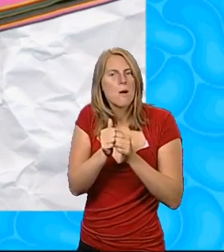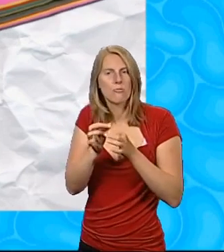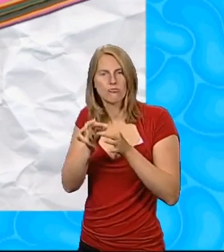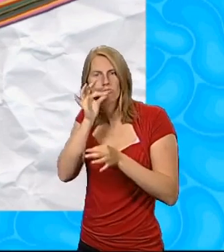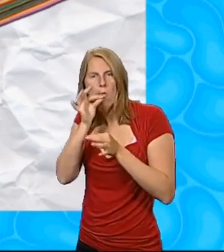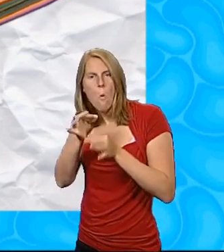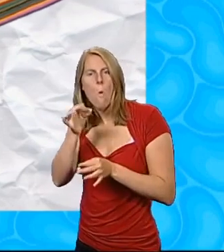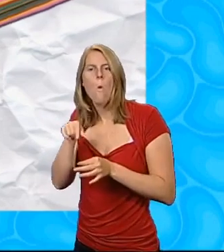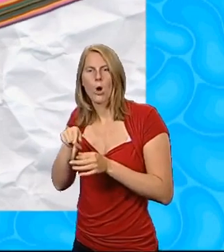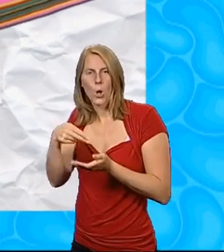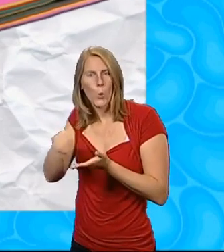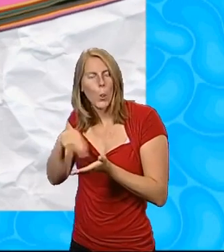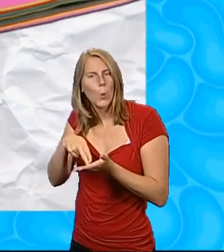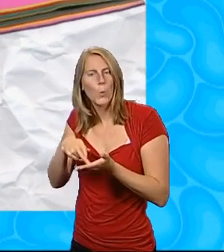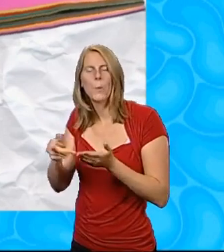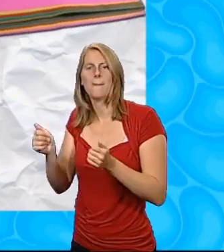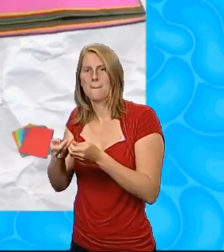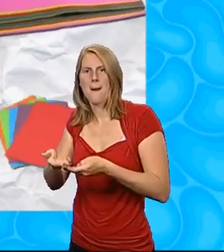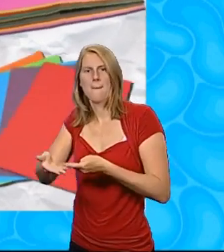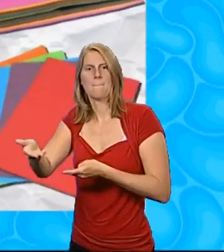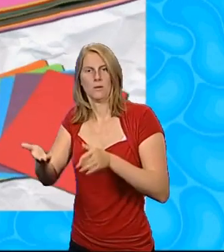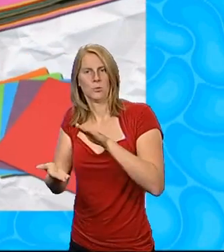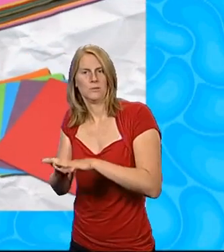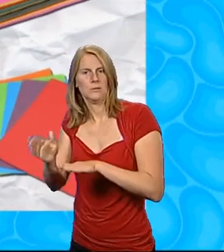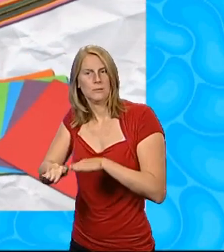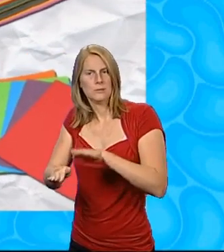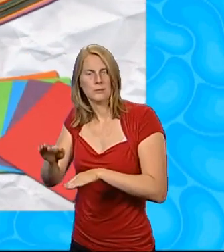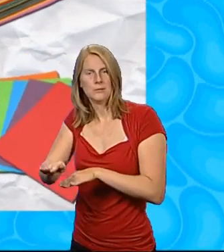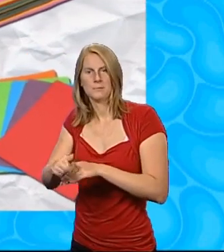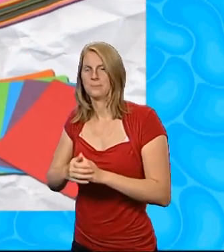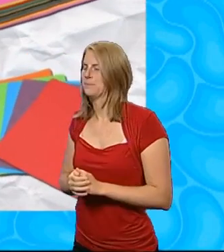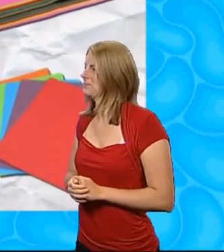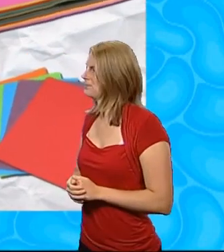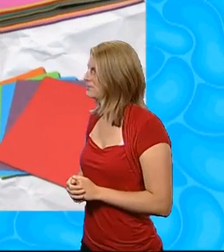a straw, some glue, and a piece of paper to stick it all to.